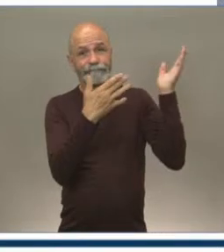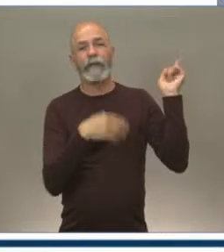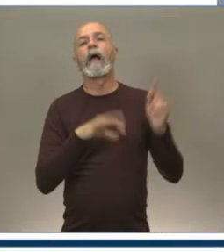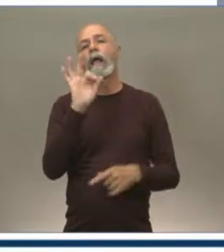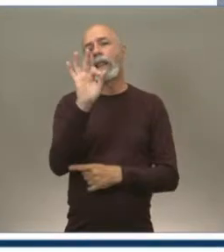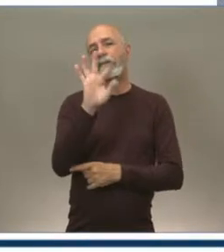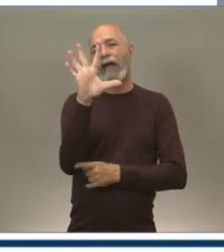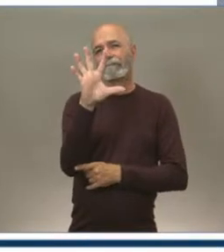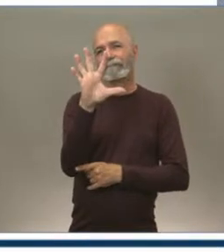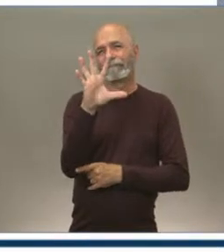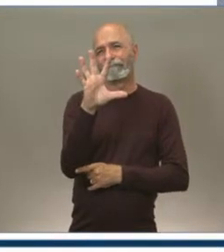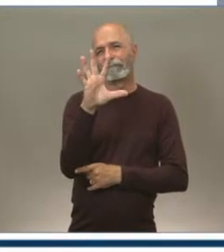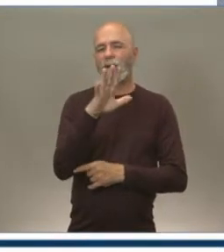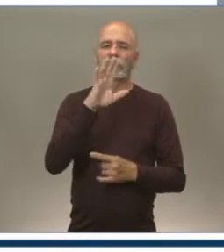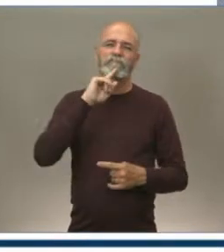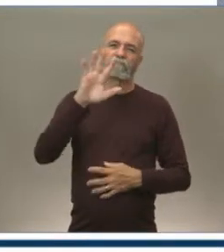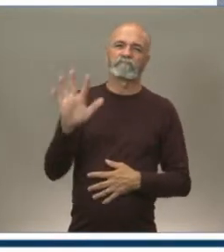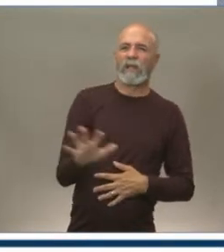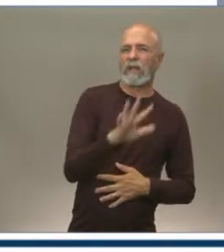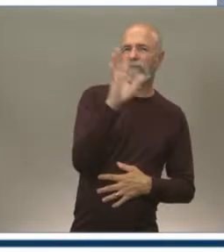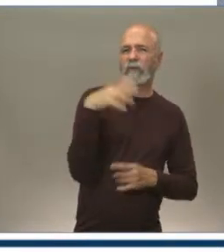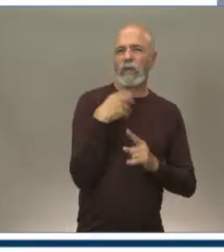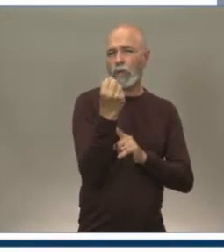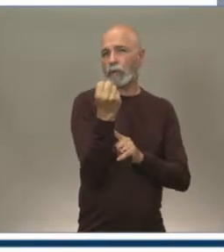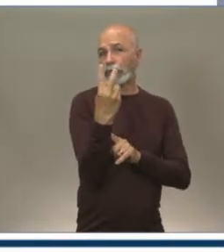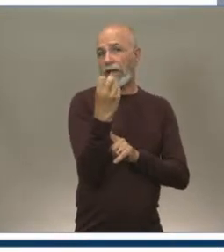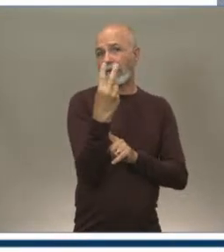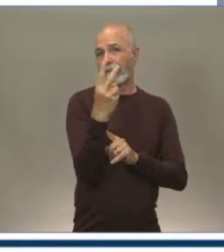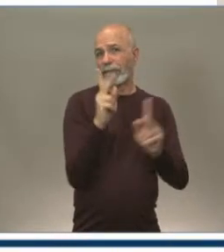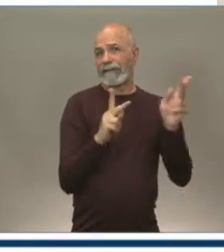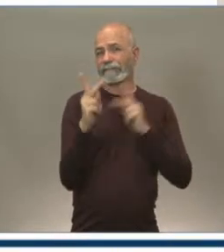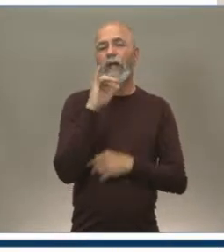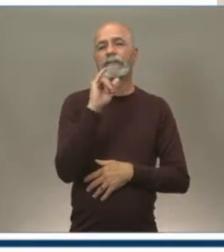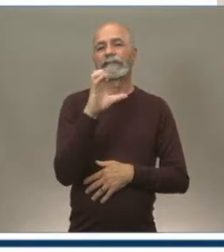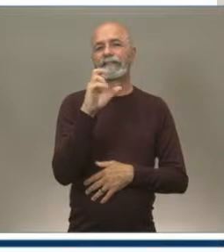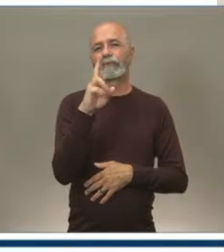ICU. Now I'm going to turn it over to Brendan to go over an update.